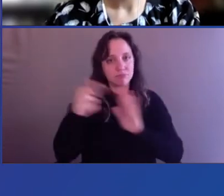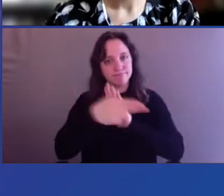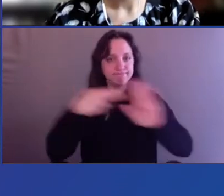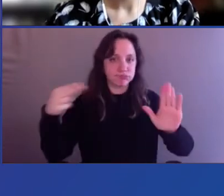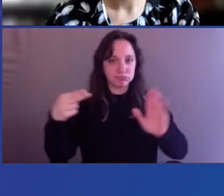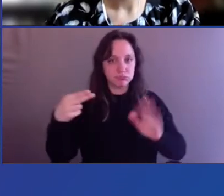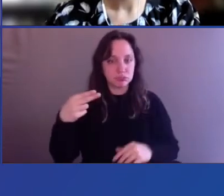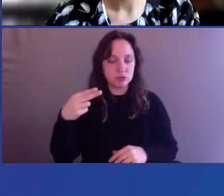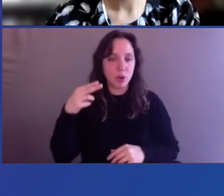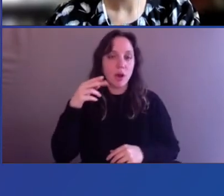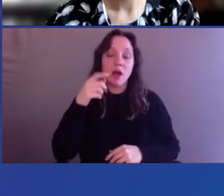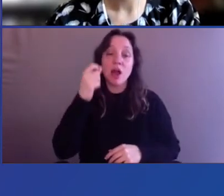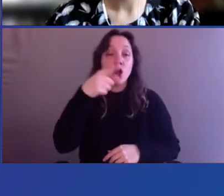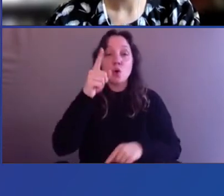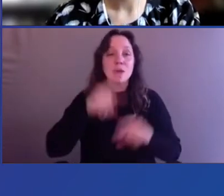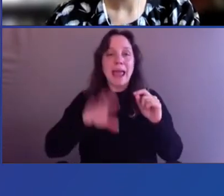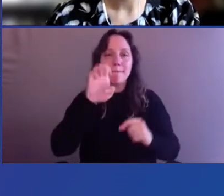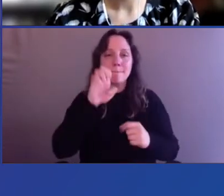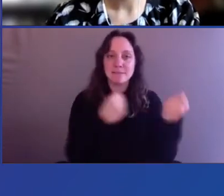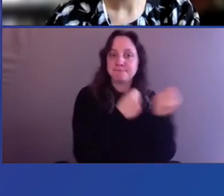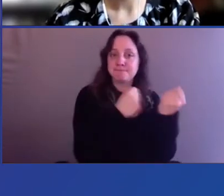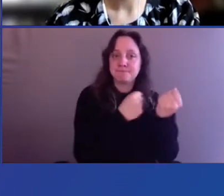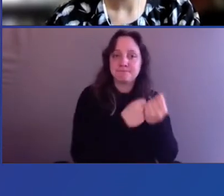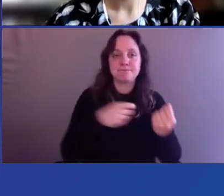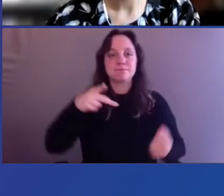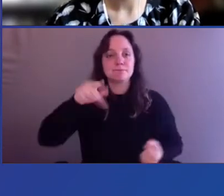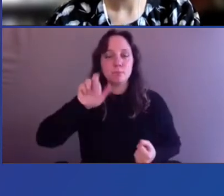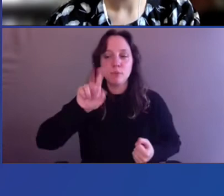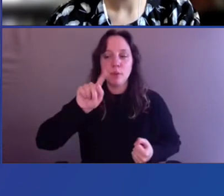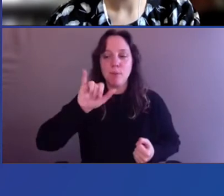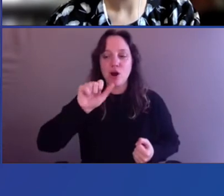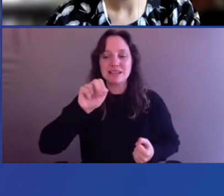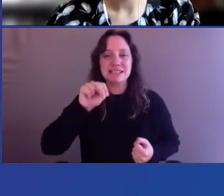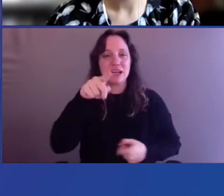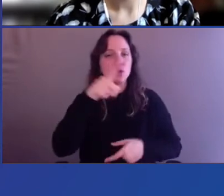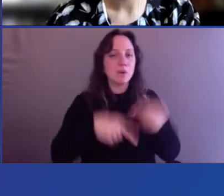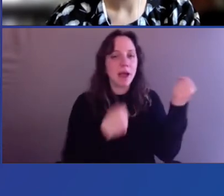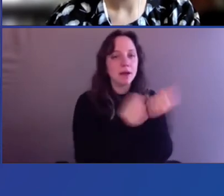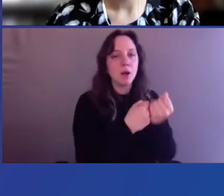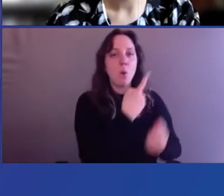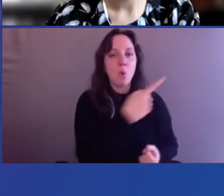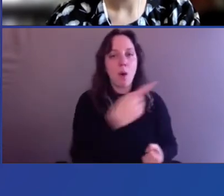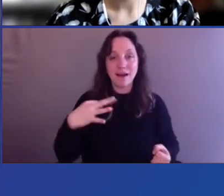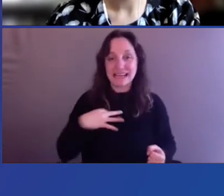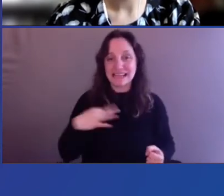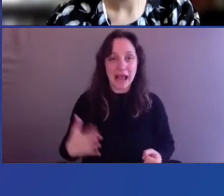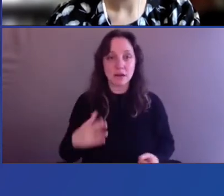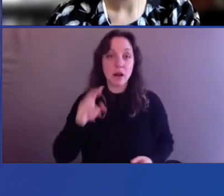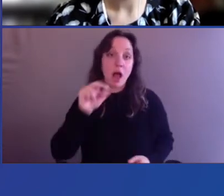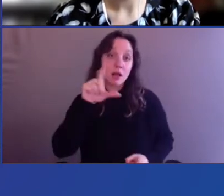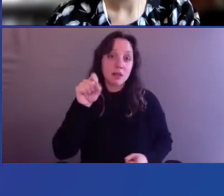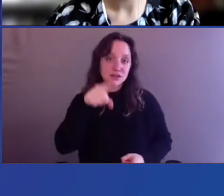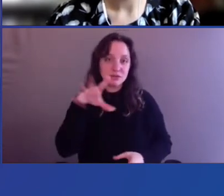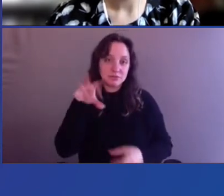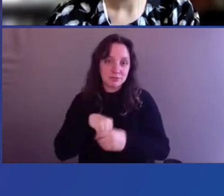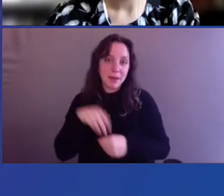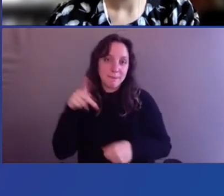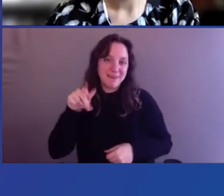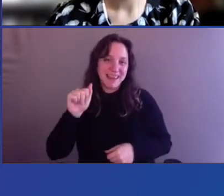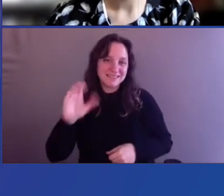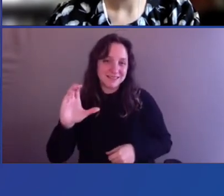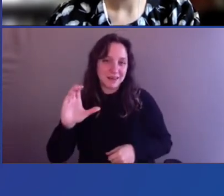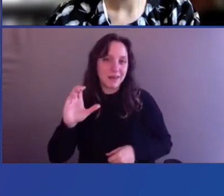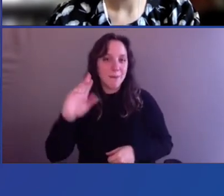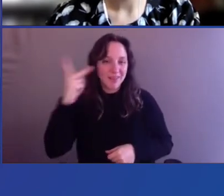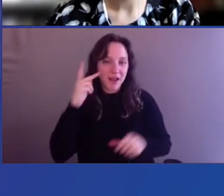cannot be partisan. You cannot endorse a particular candidate unless you're a political action committee and you're not a